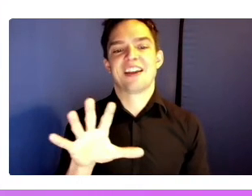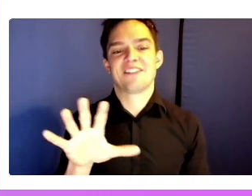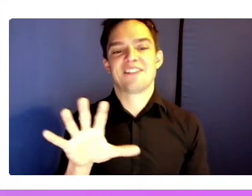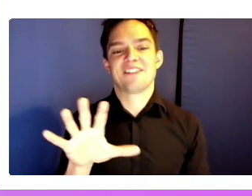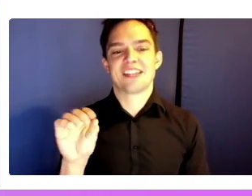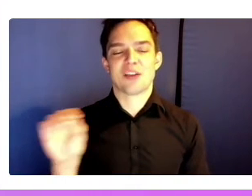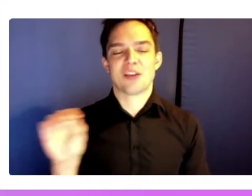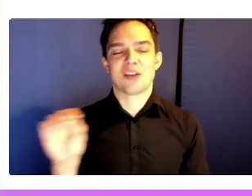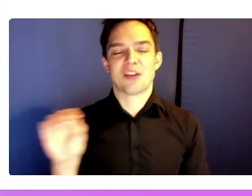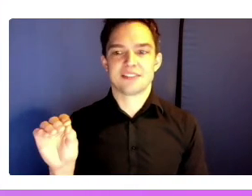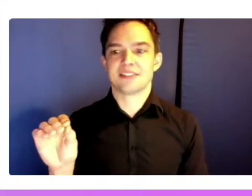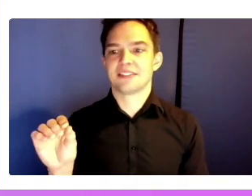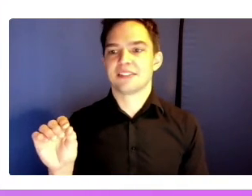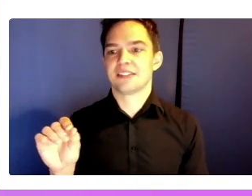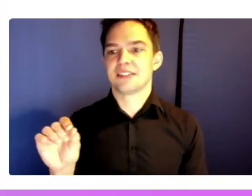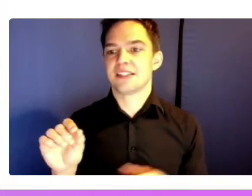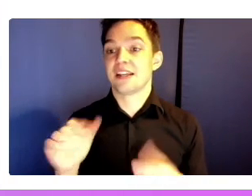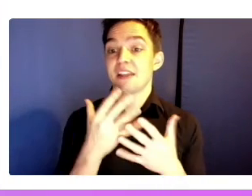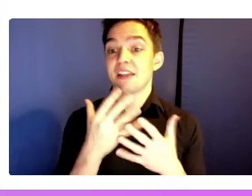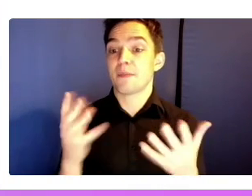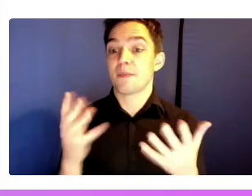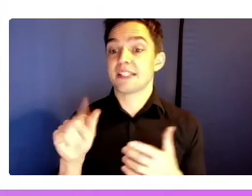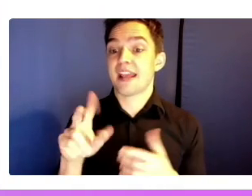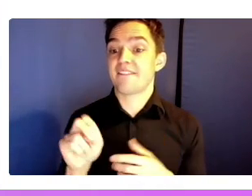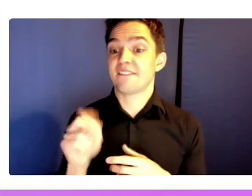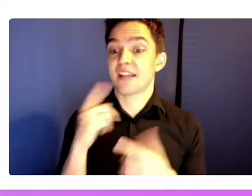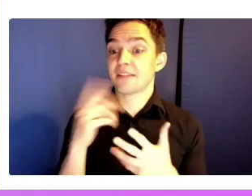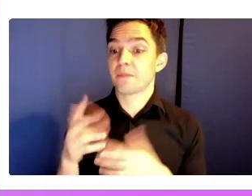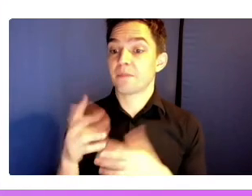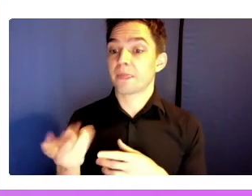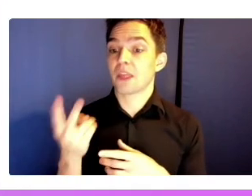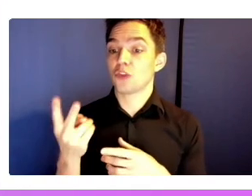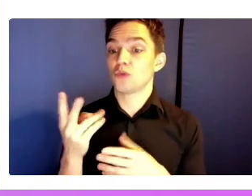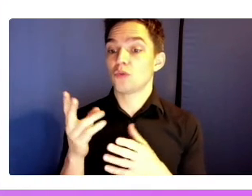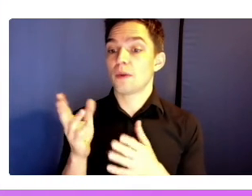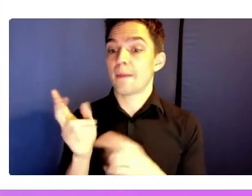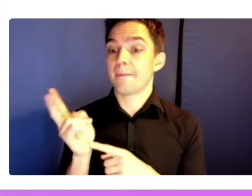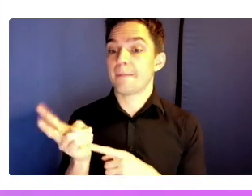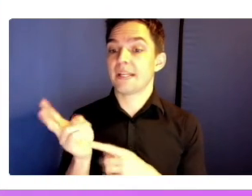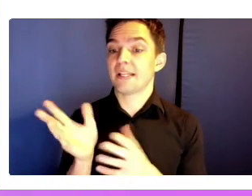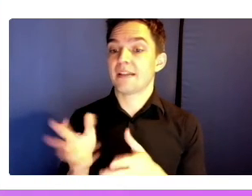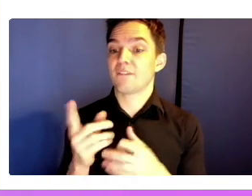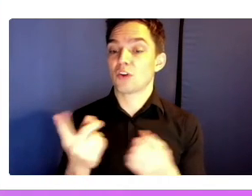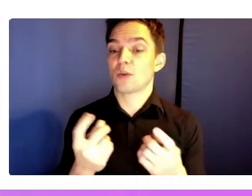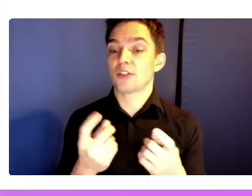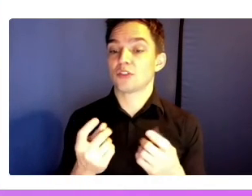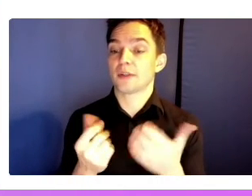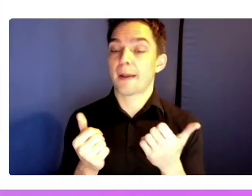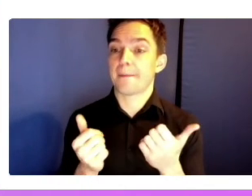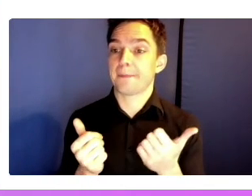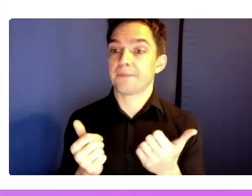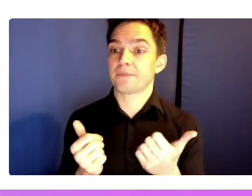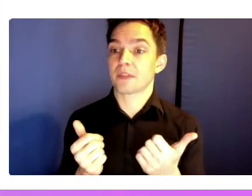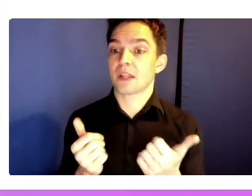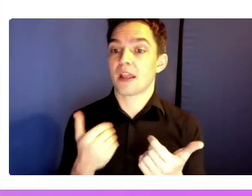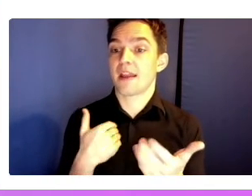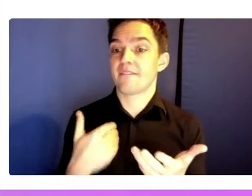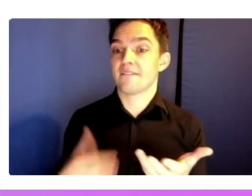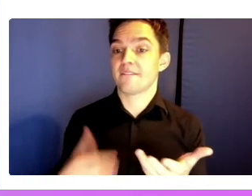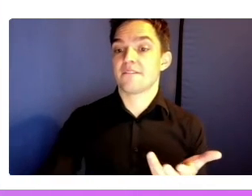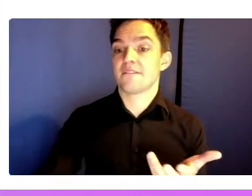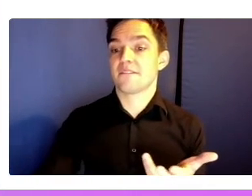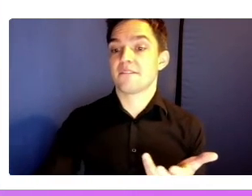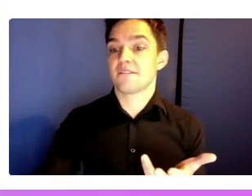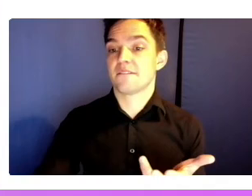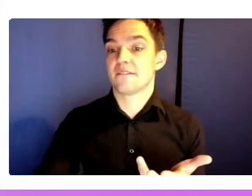you. Thanks very much, Dave. I think we've got a couple minutes for questions. Sure, yeah. So I've got the